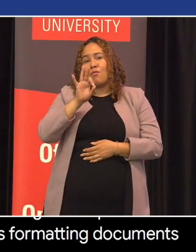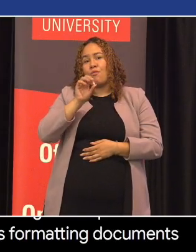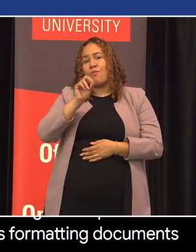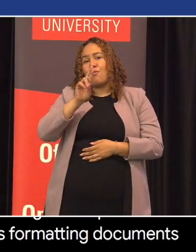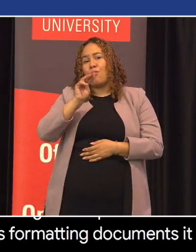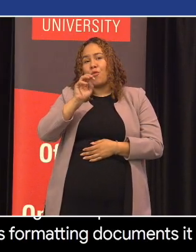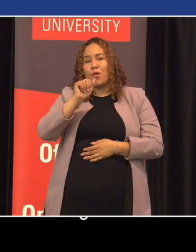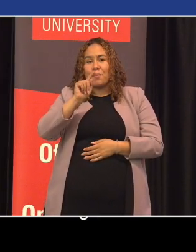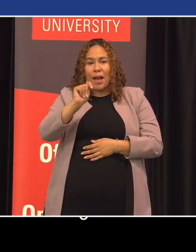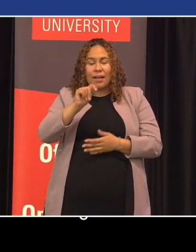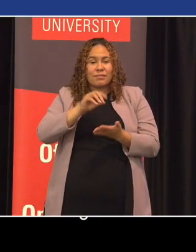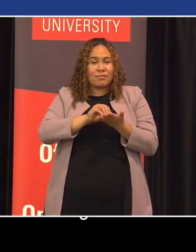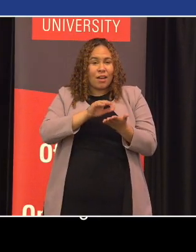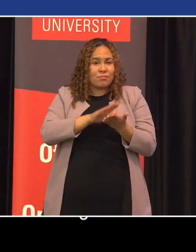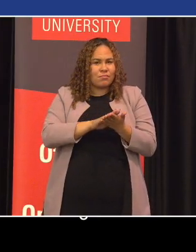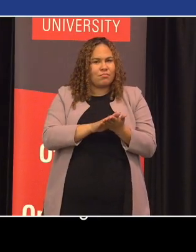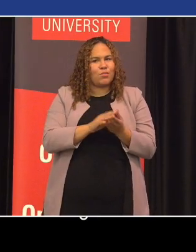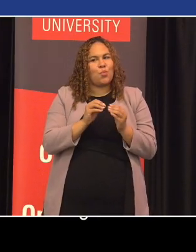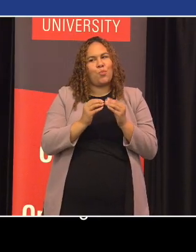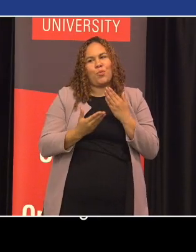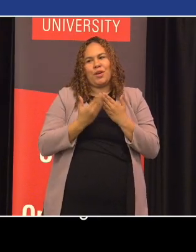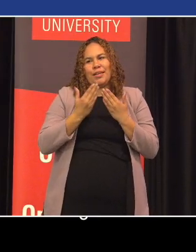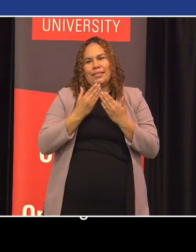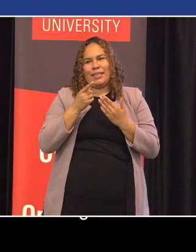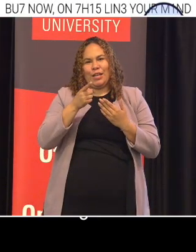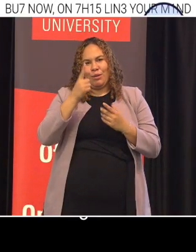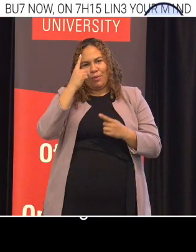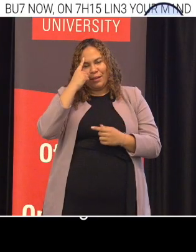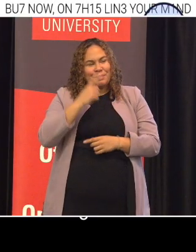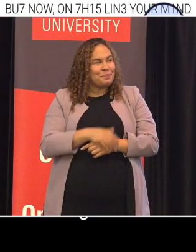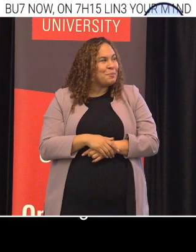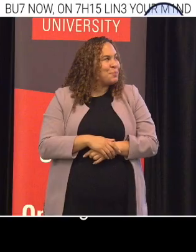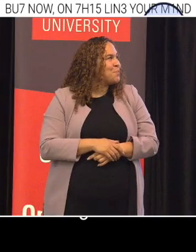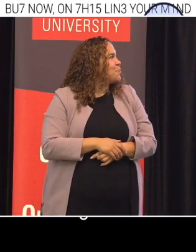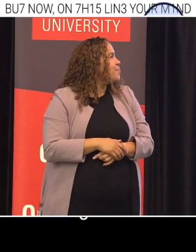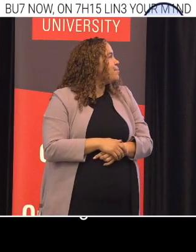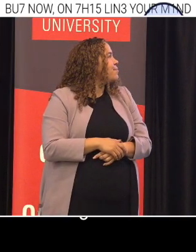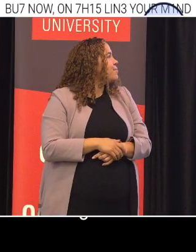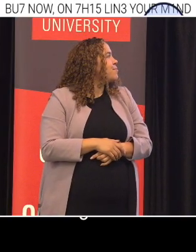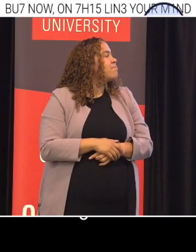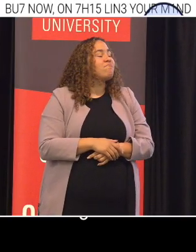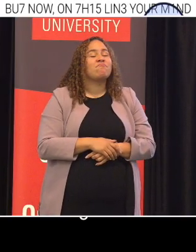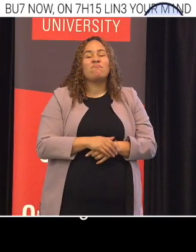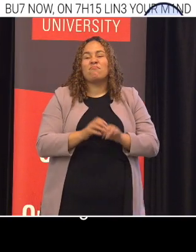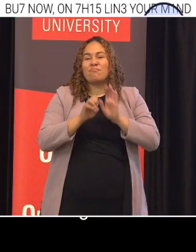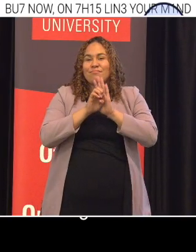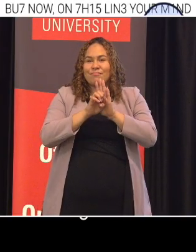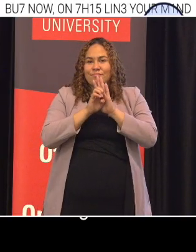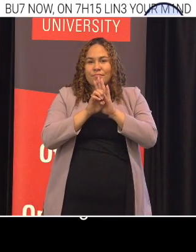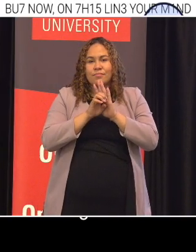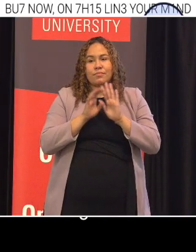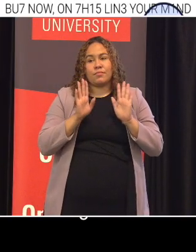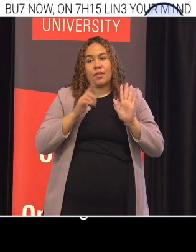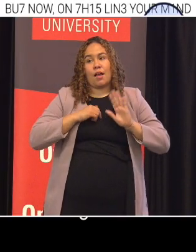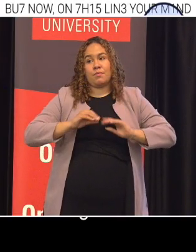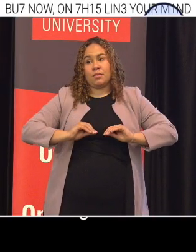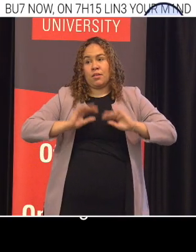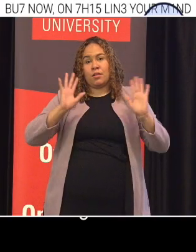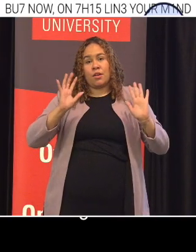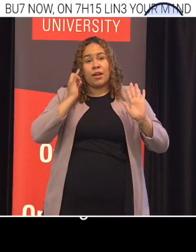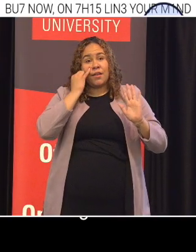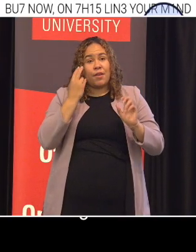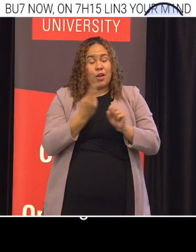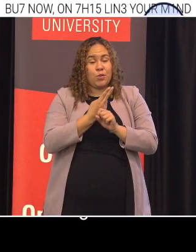It actually is easier than you think. So I'm going to give you an example, and now I am very clear anytime I use